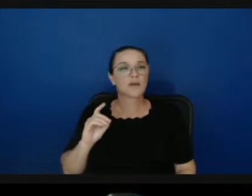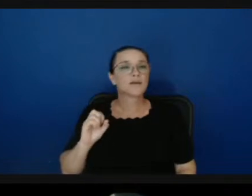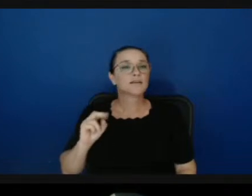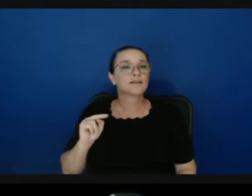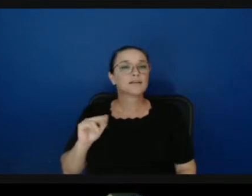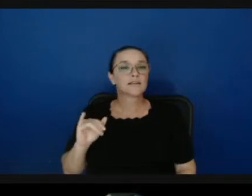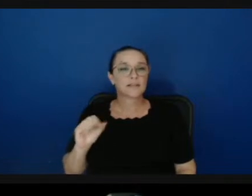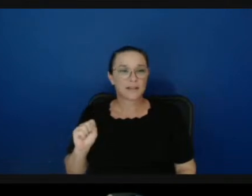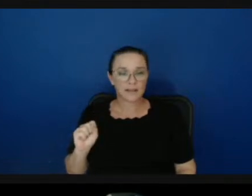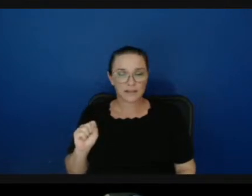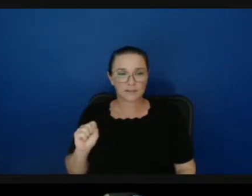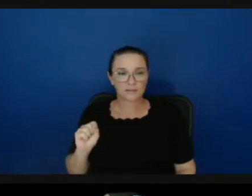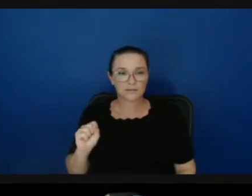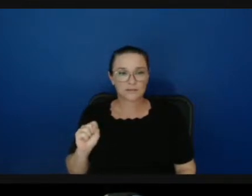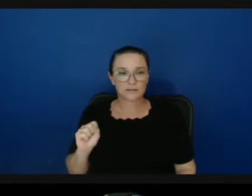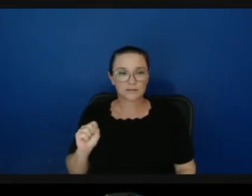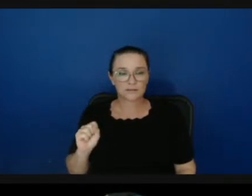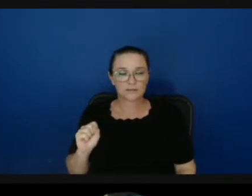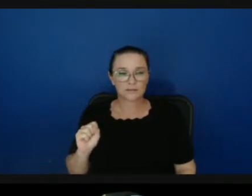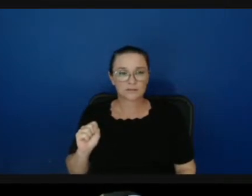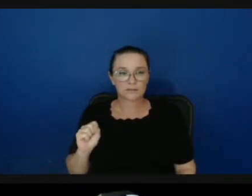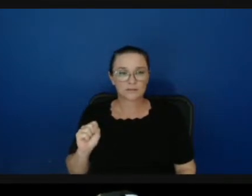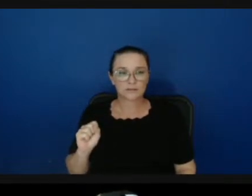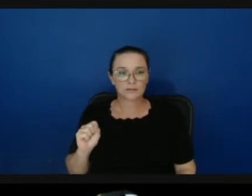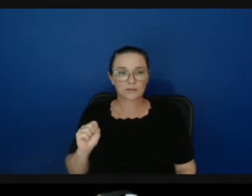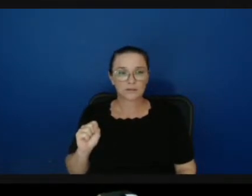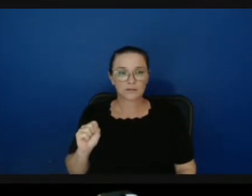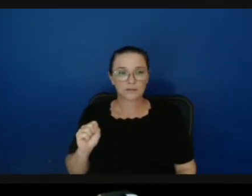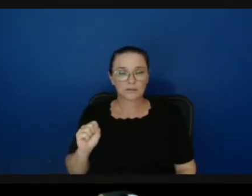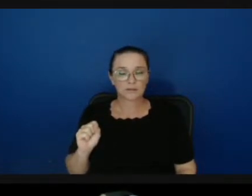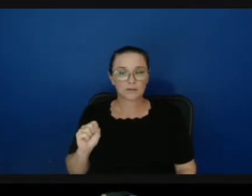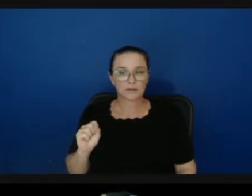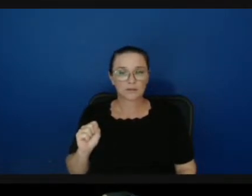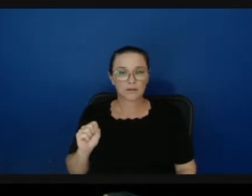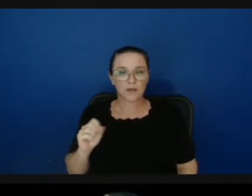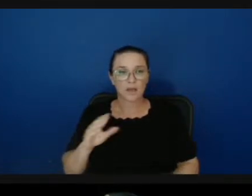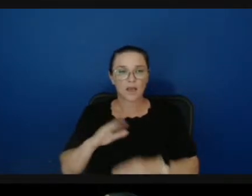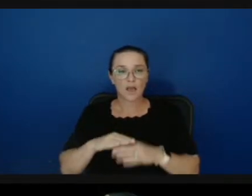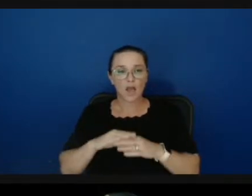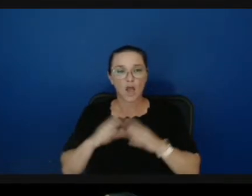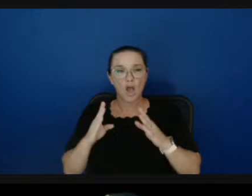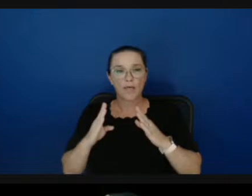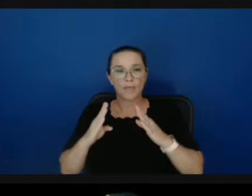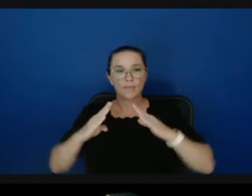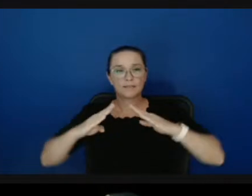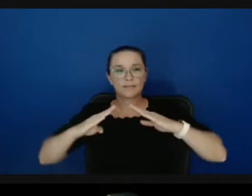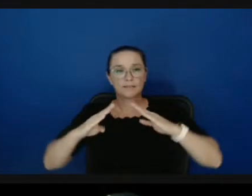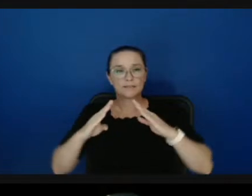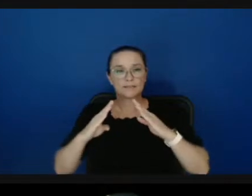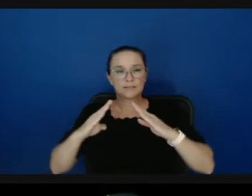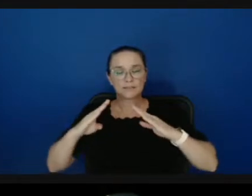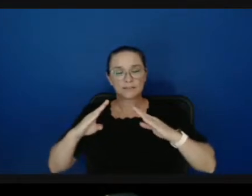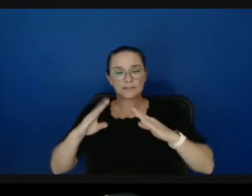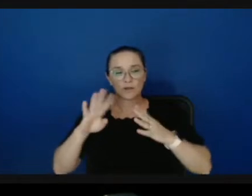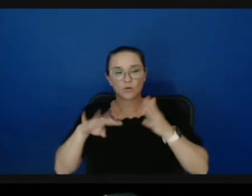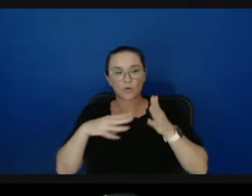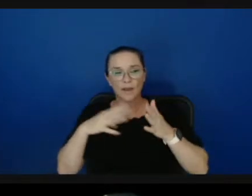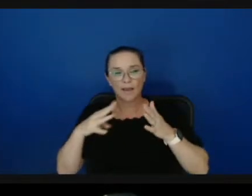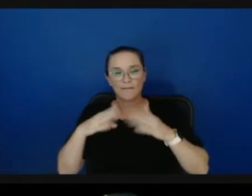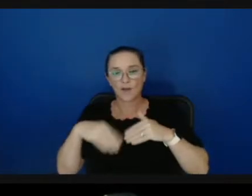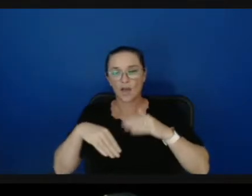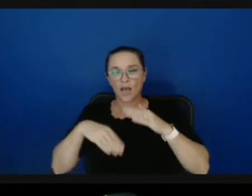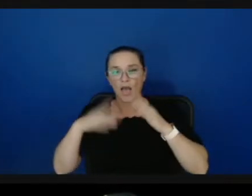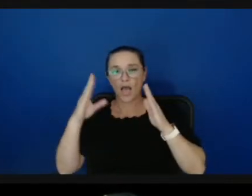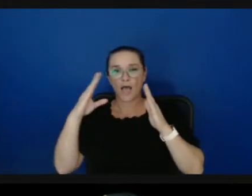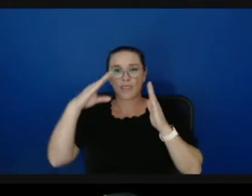that maybe help everybody out. We've talked about it before, but on the tilt graphs, the numbers on the top upper right, are those the